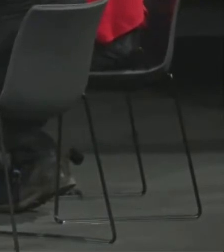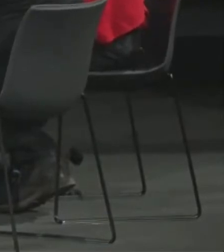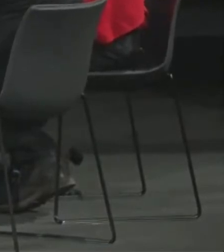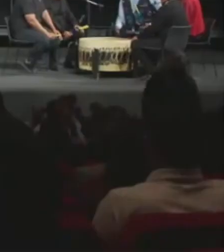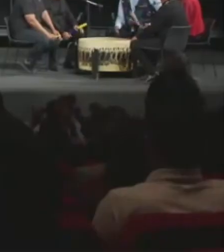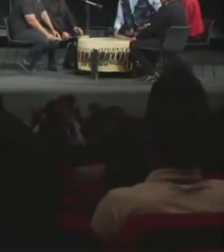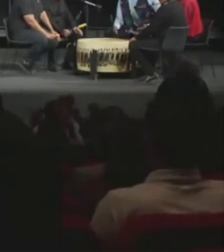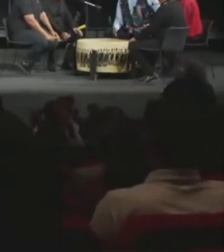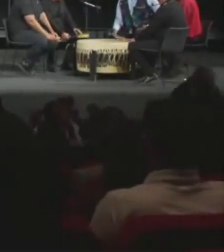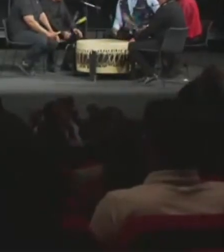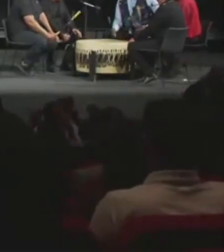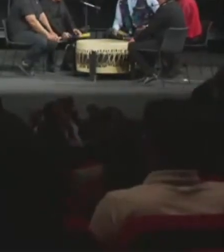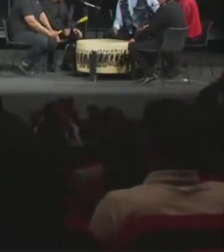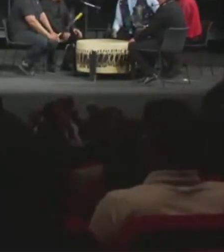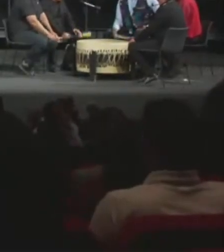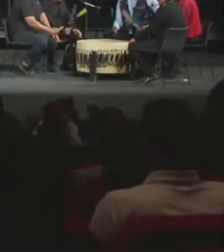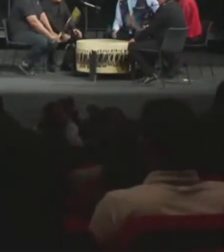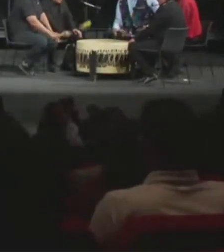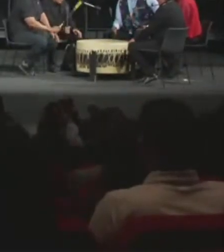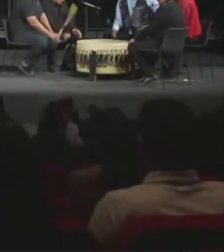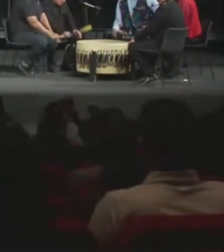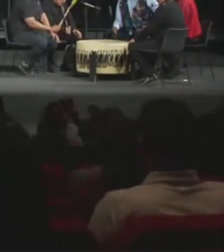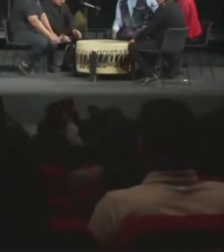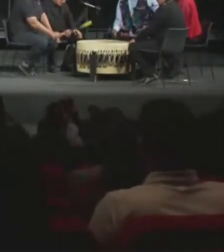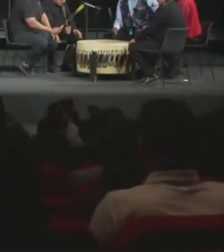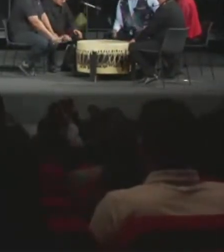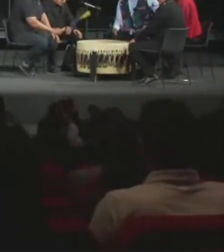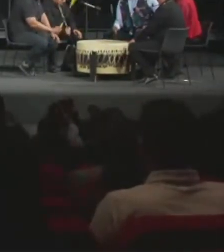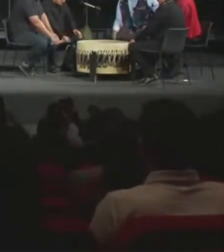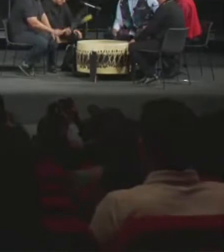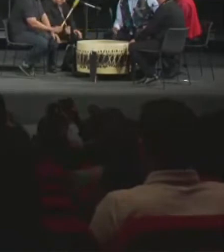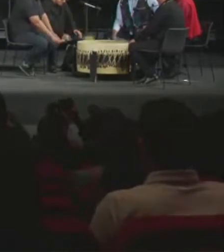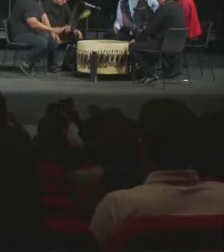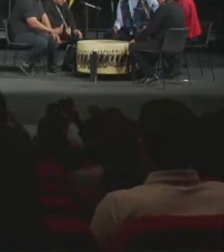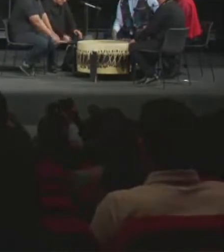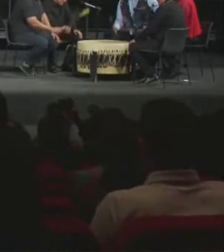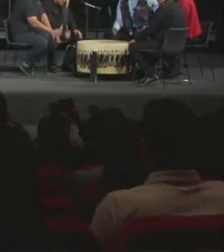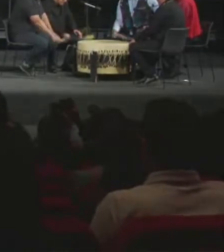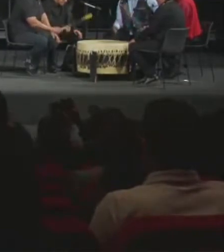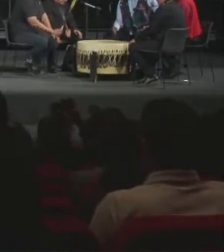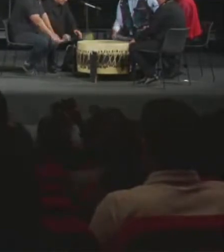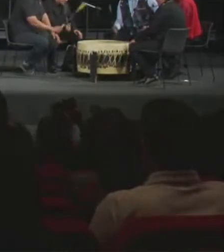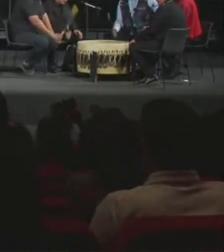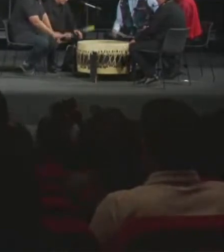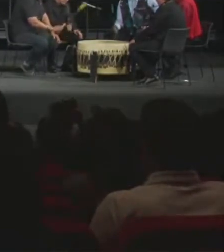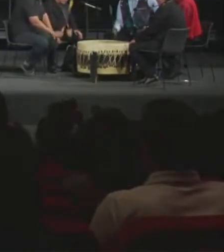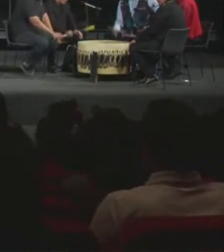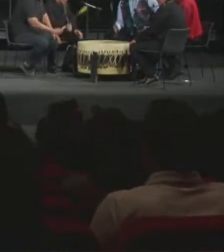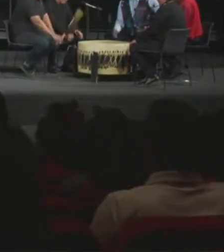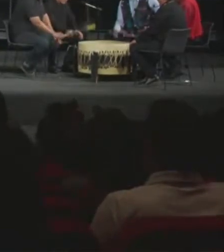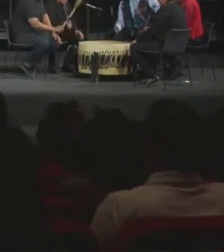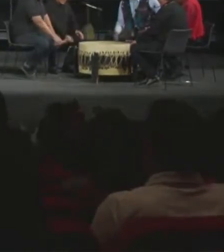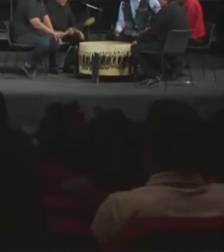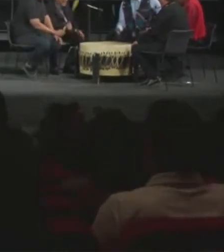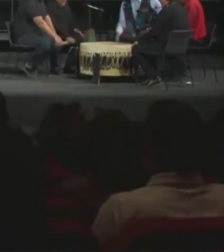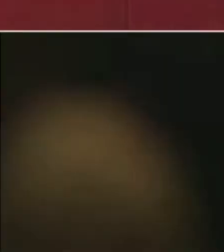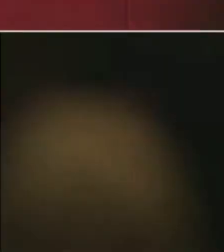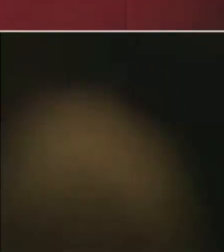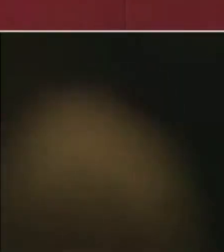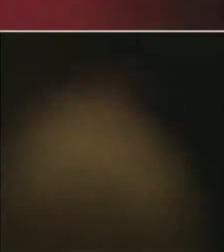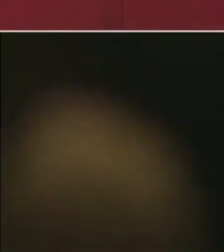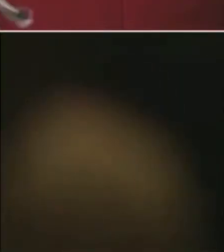industry. Littlefeather claims she was mocked and discriminated against for her speech. The Academy of Motion Picture Arts and Sciences